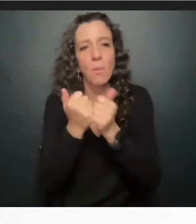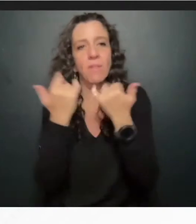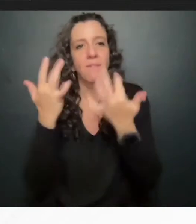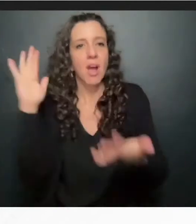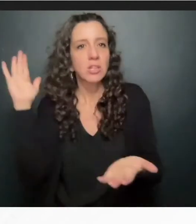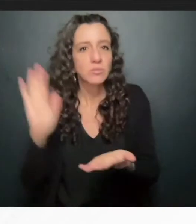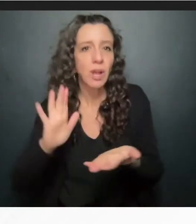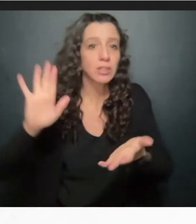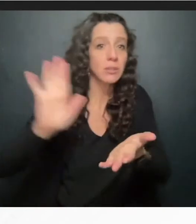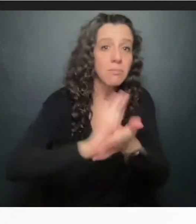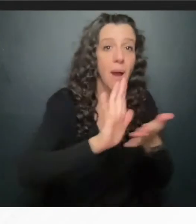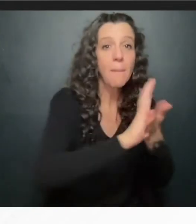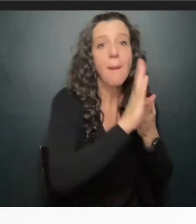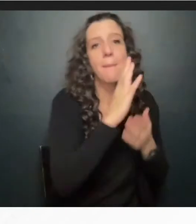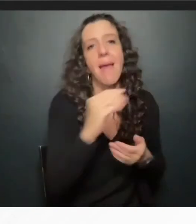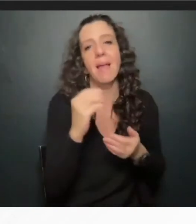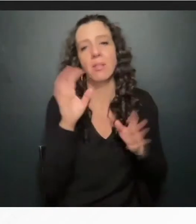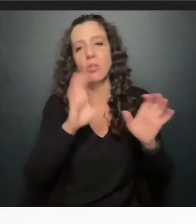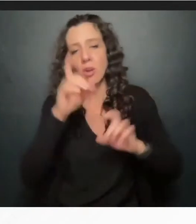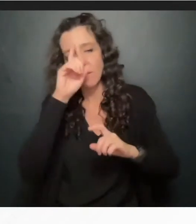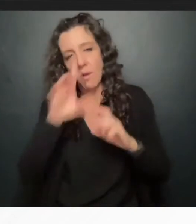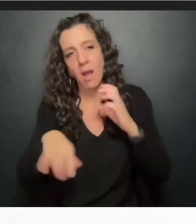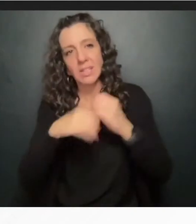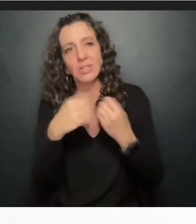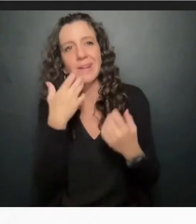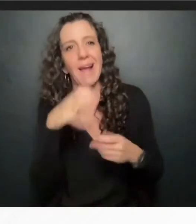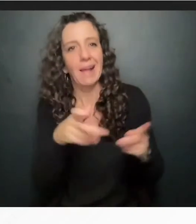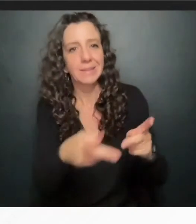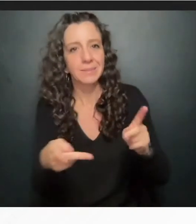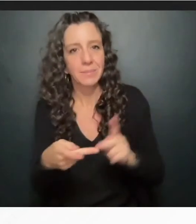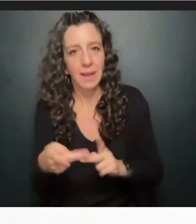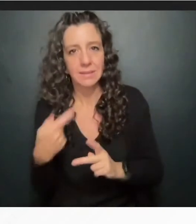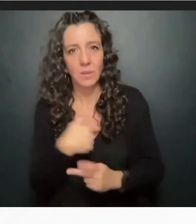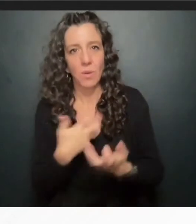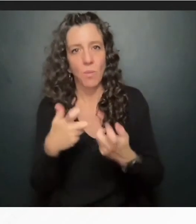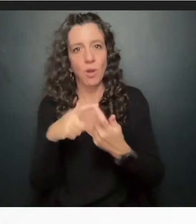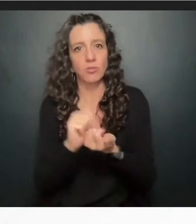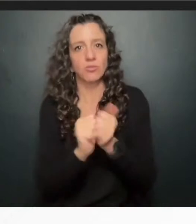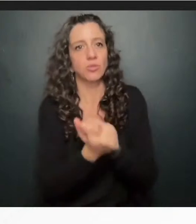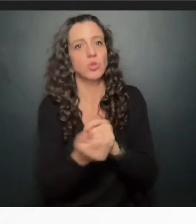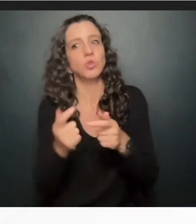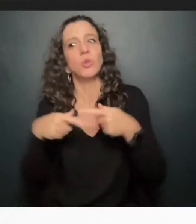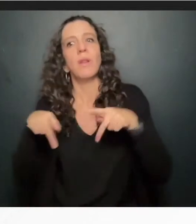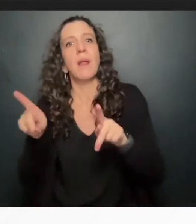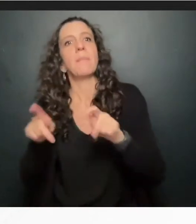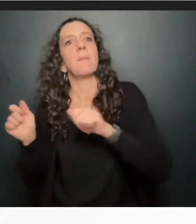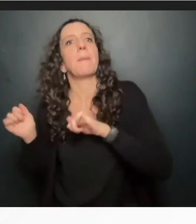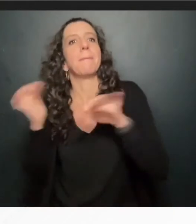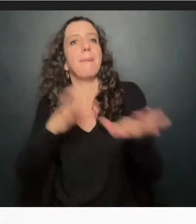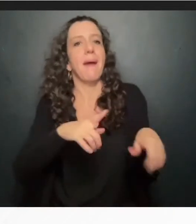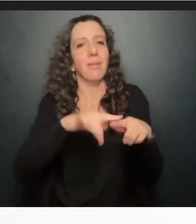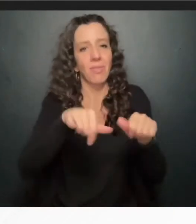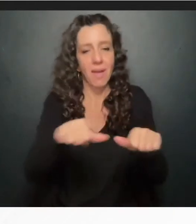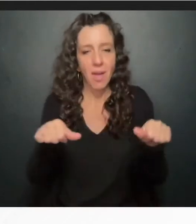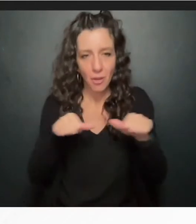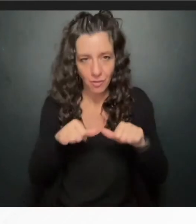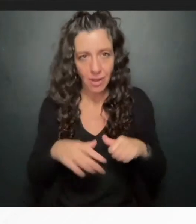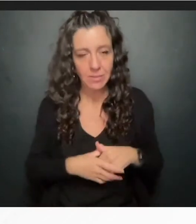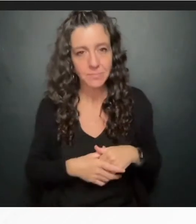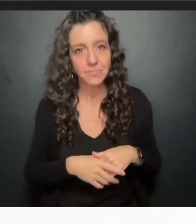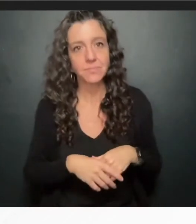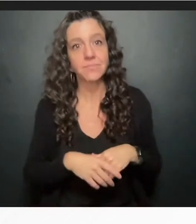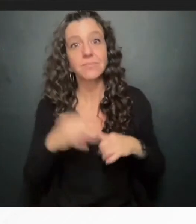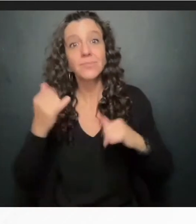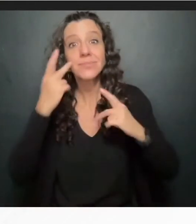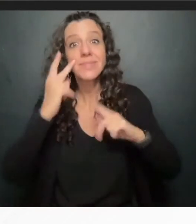additional hot spots so we can look at how we can transition into a repopulation phase into that area. As we look at the